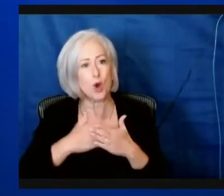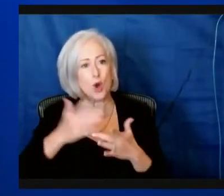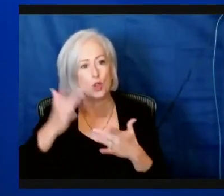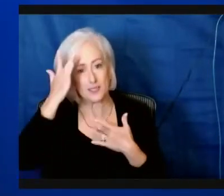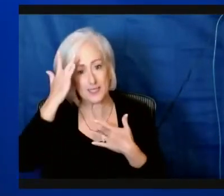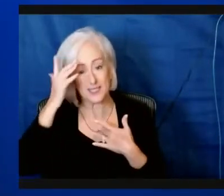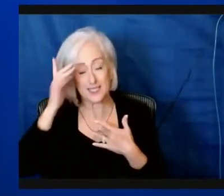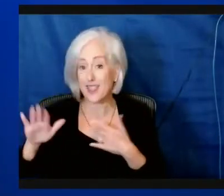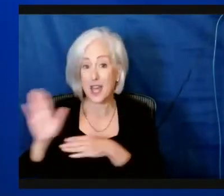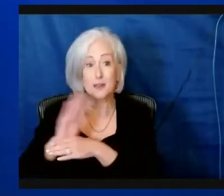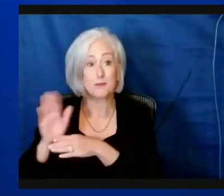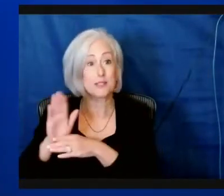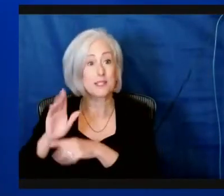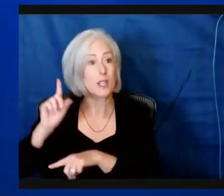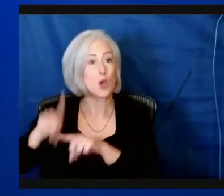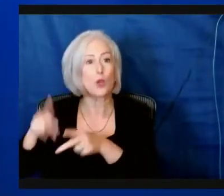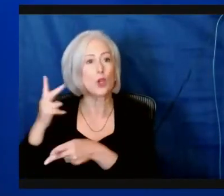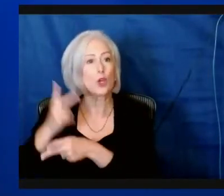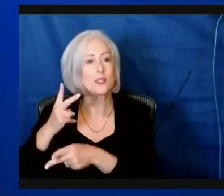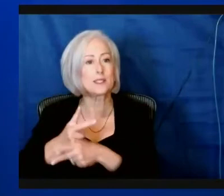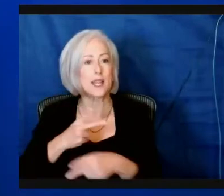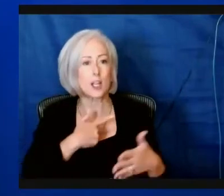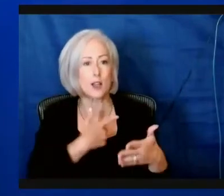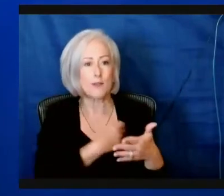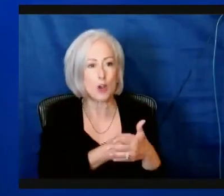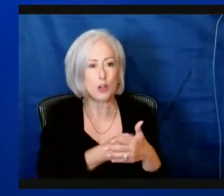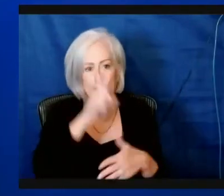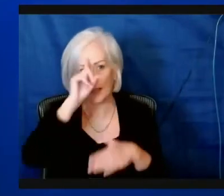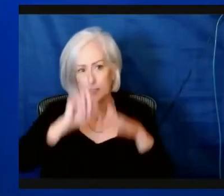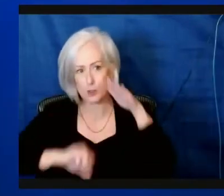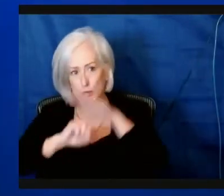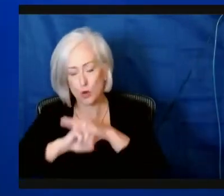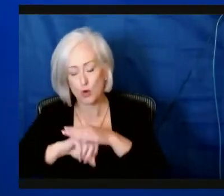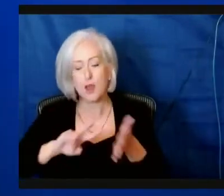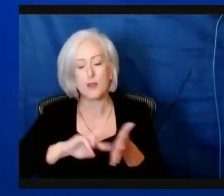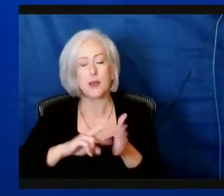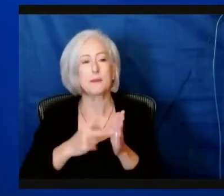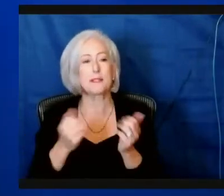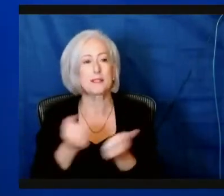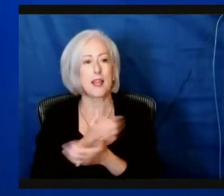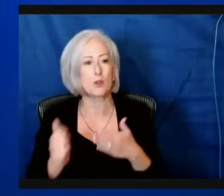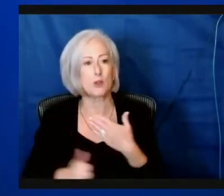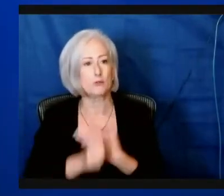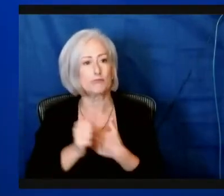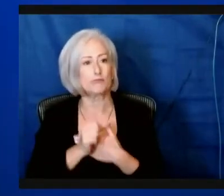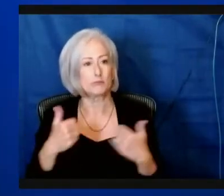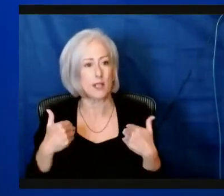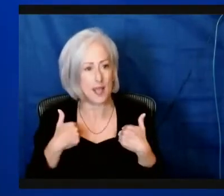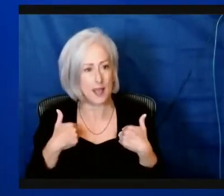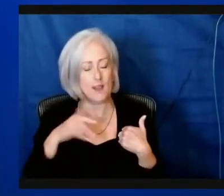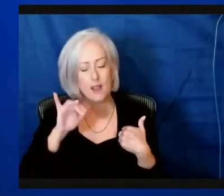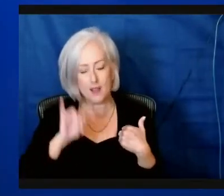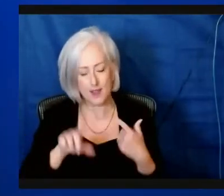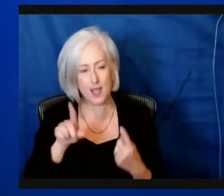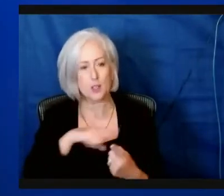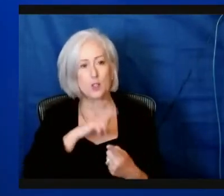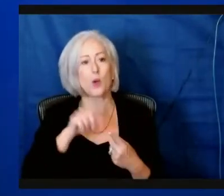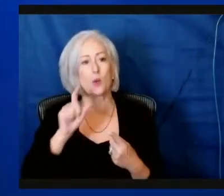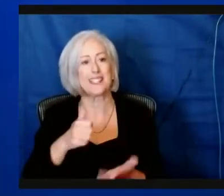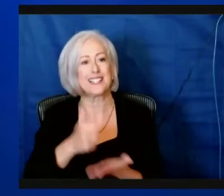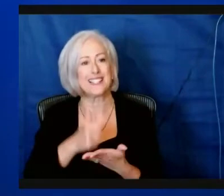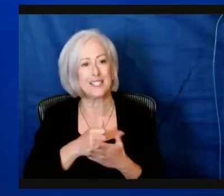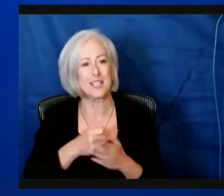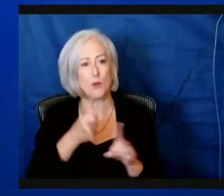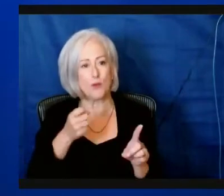take care of strokes and heart attacks. So that put everyone at risk, and that's when we really needed the help of the public to try and make sure we could get through that crisis together.